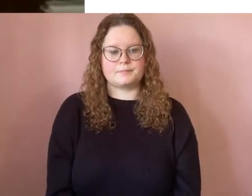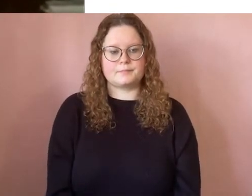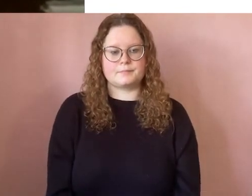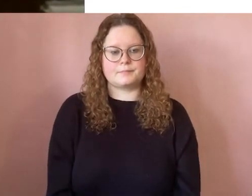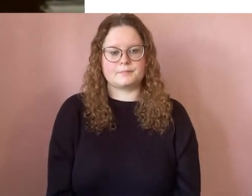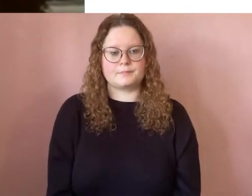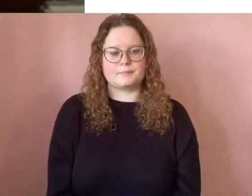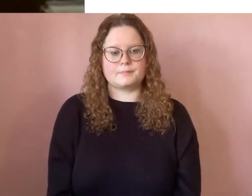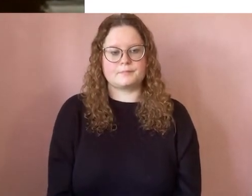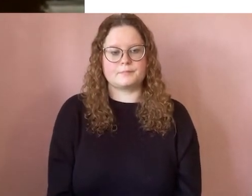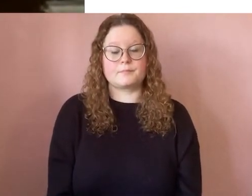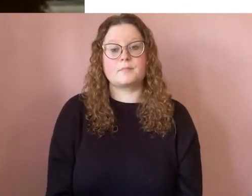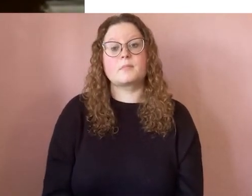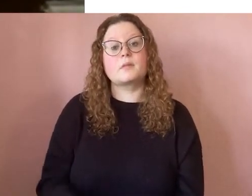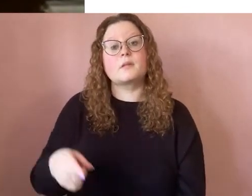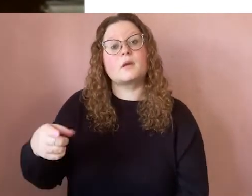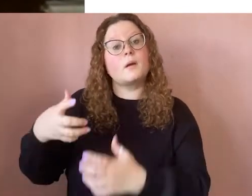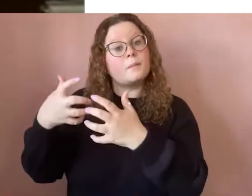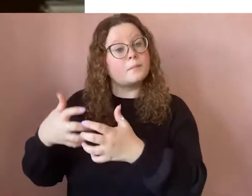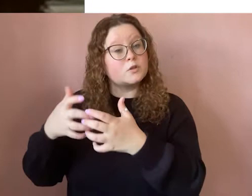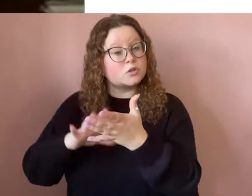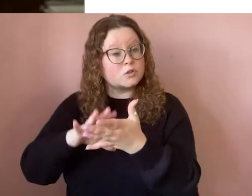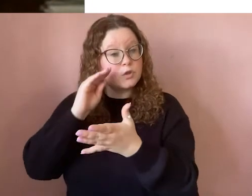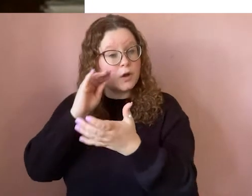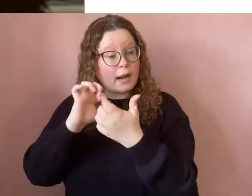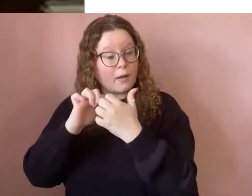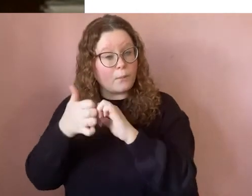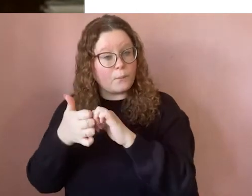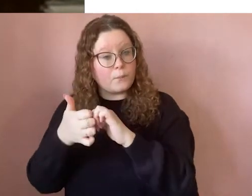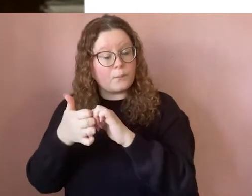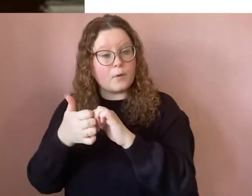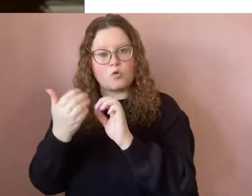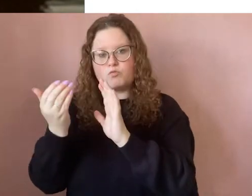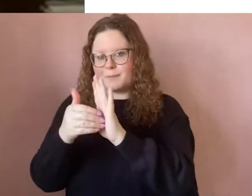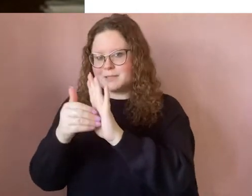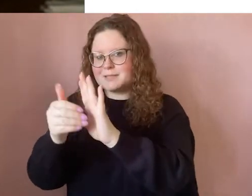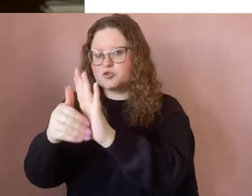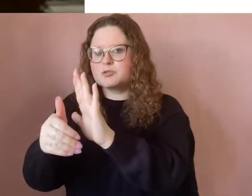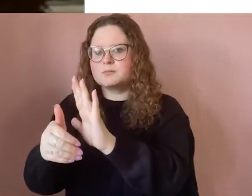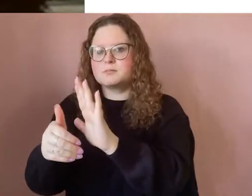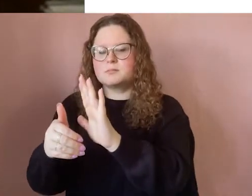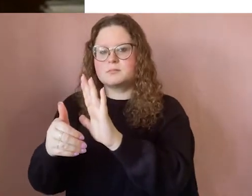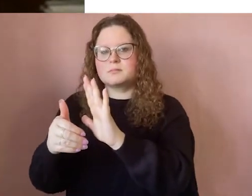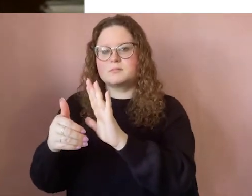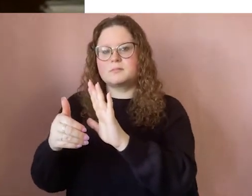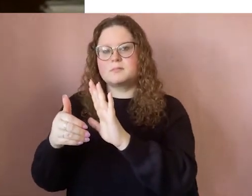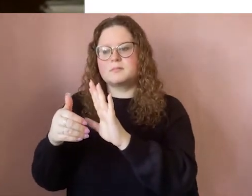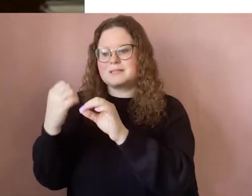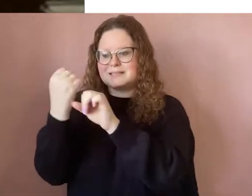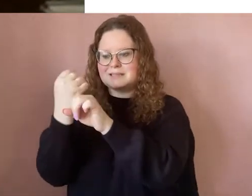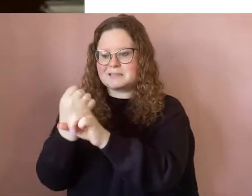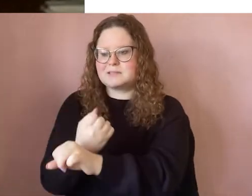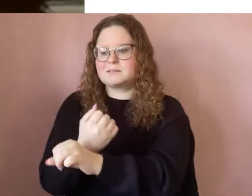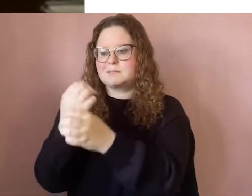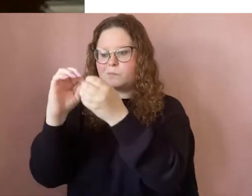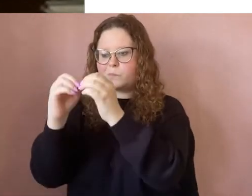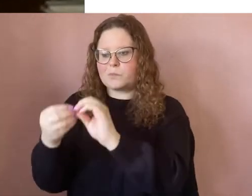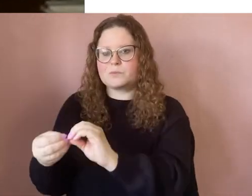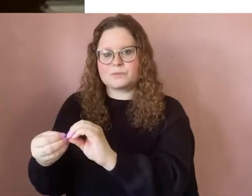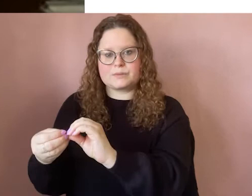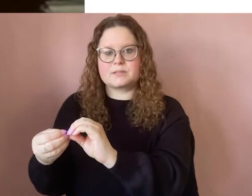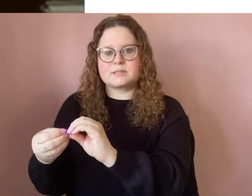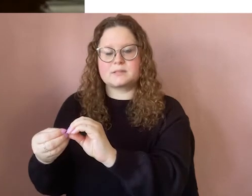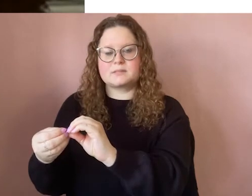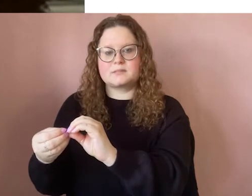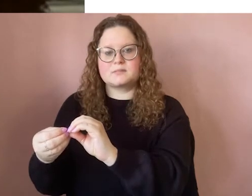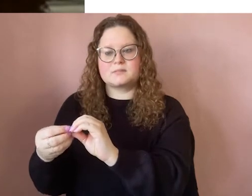machines can learn by rote and repetition and are, through algorithms, are doing so today,